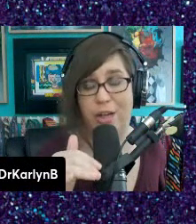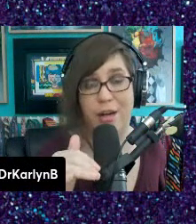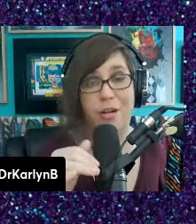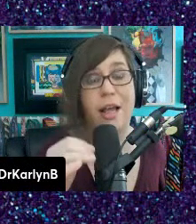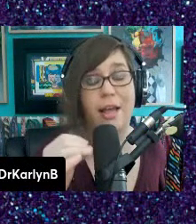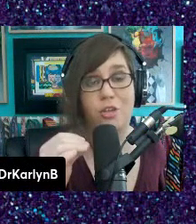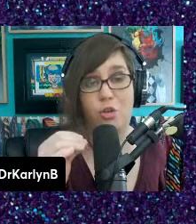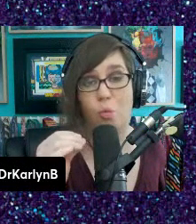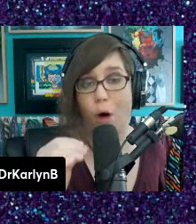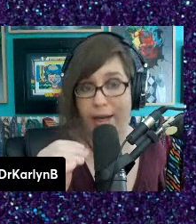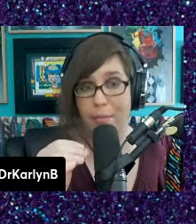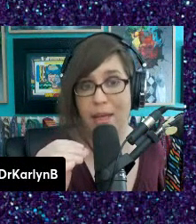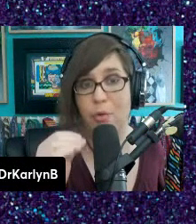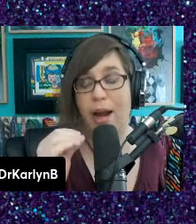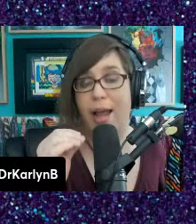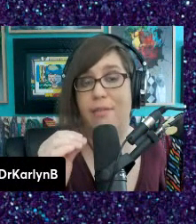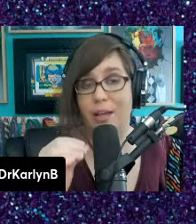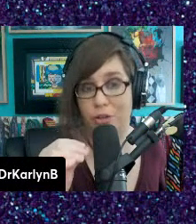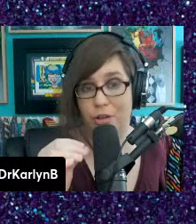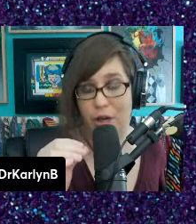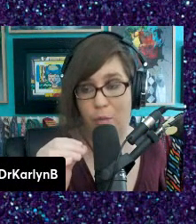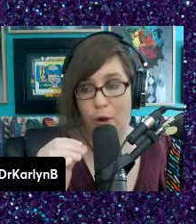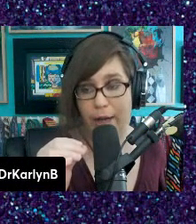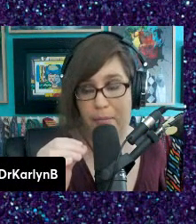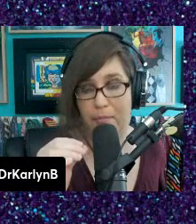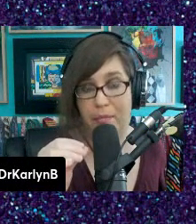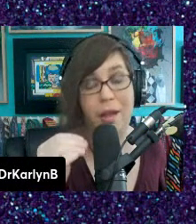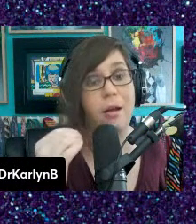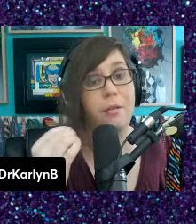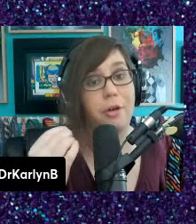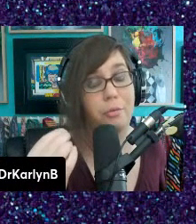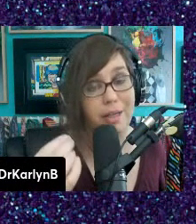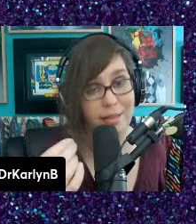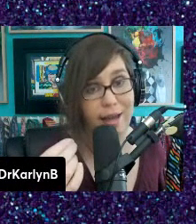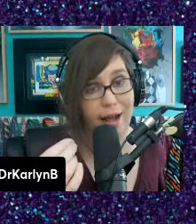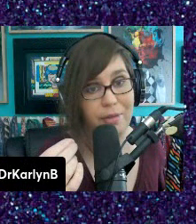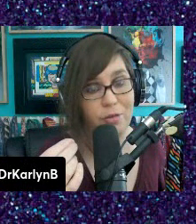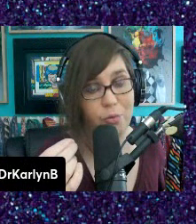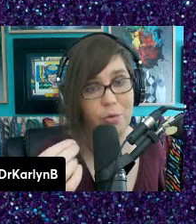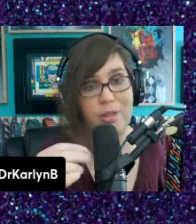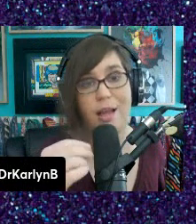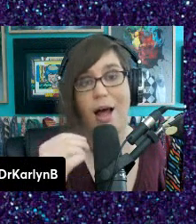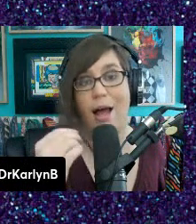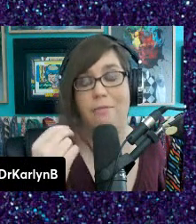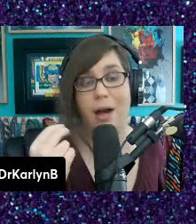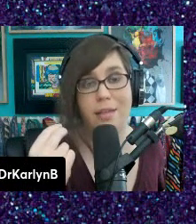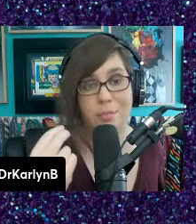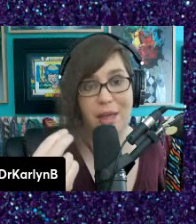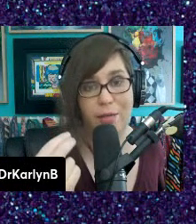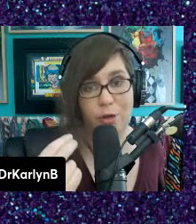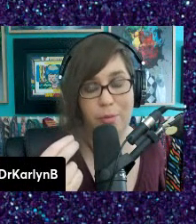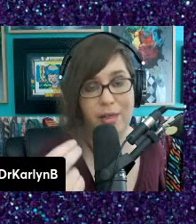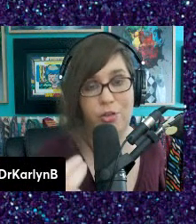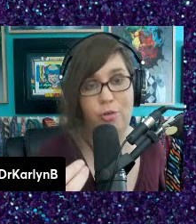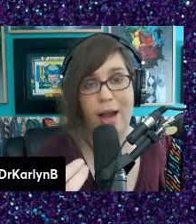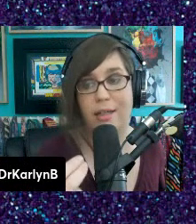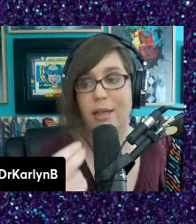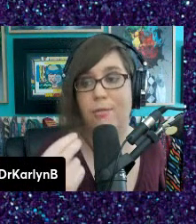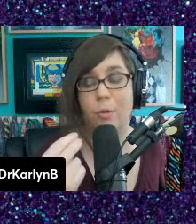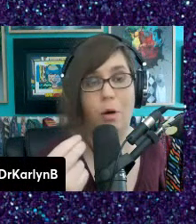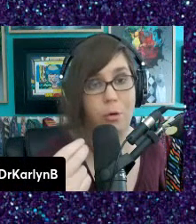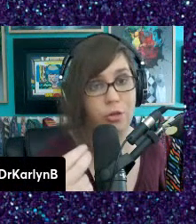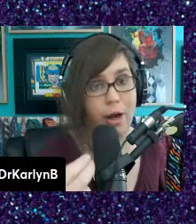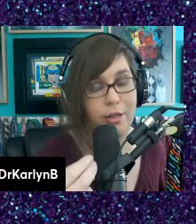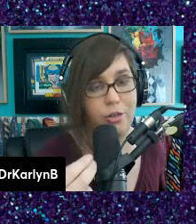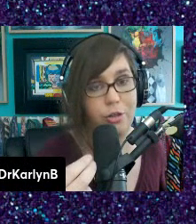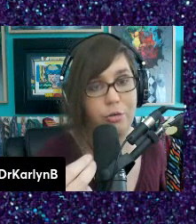on my channel is to whine at me when I have asked you to stop whining. There are reasons I have these rules. I find this behavior to be distracting